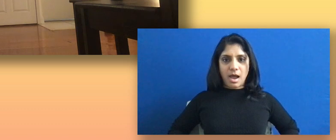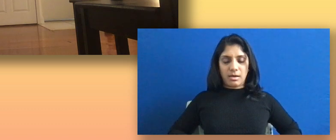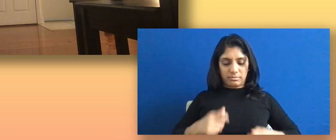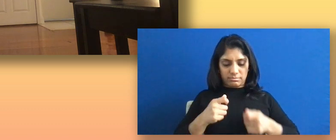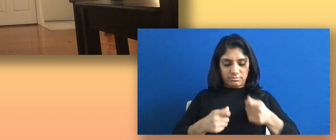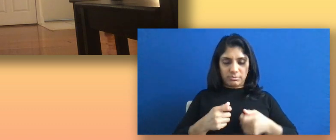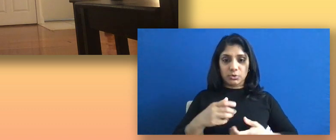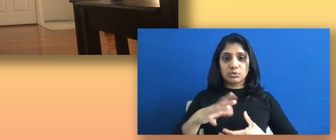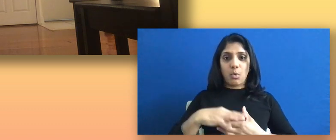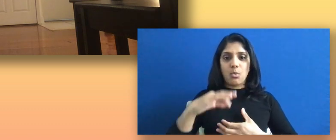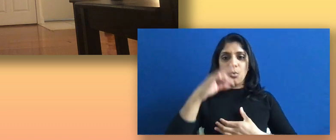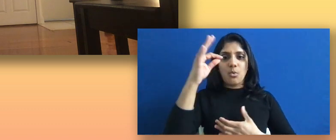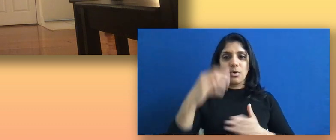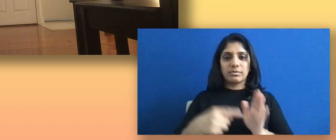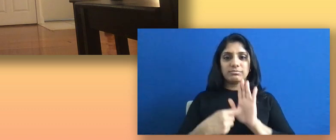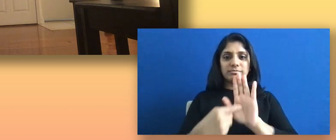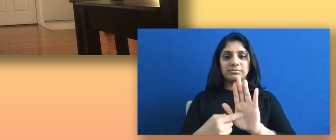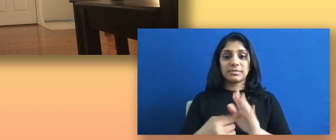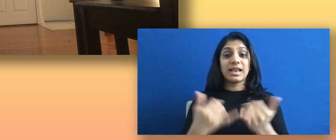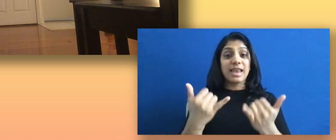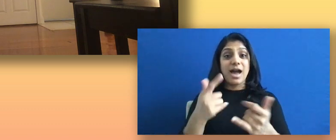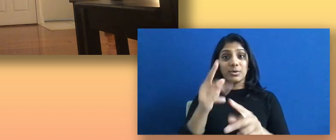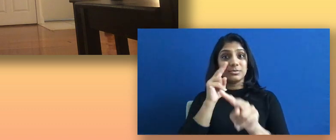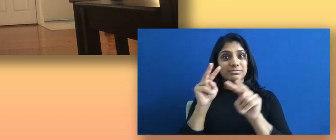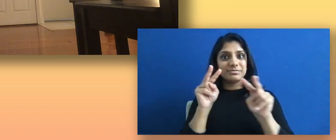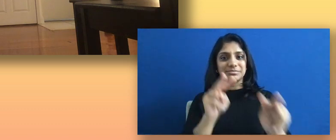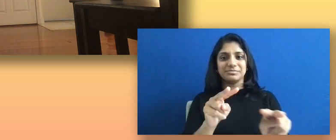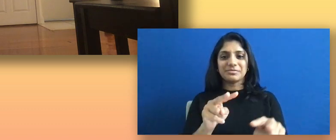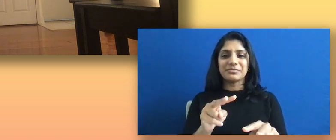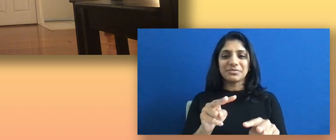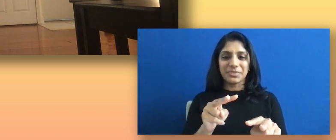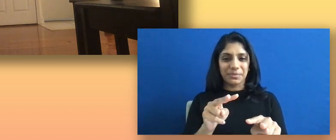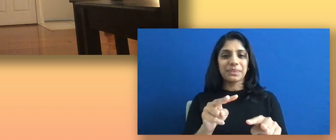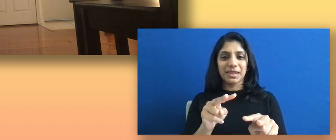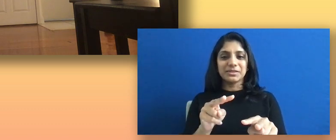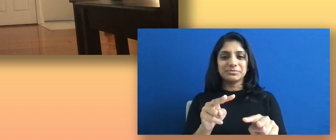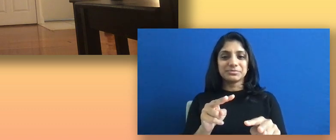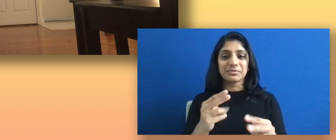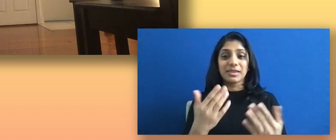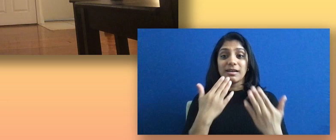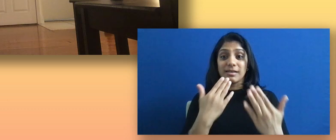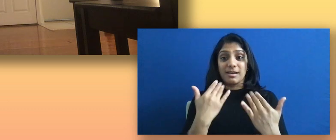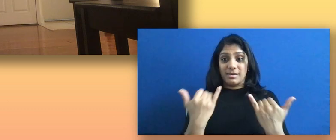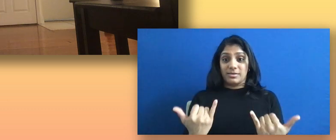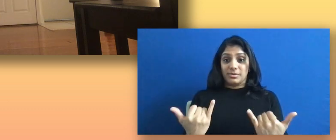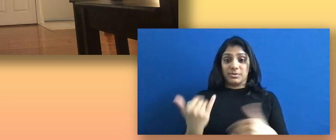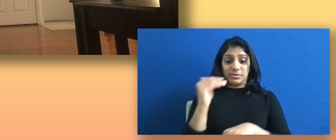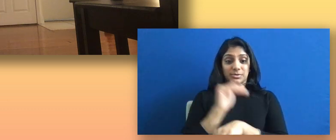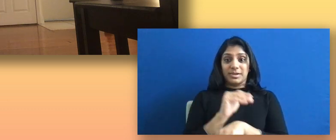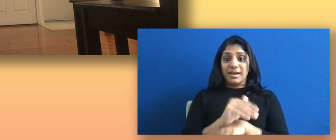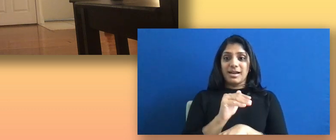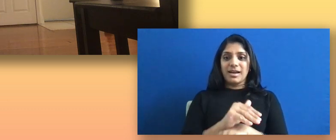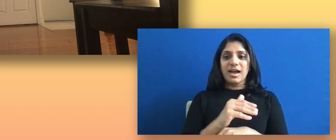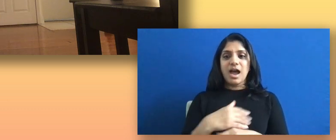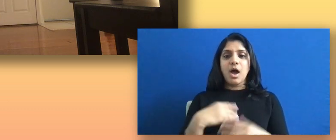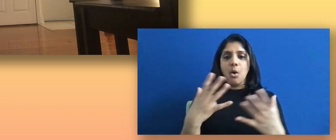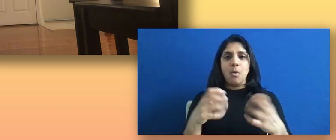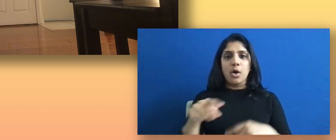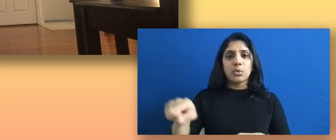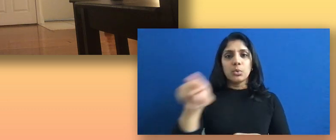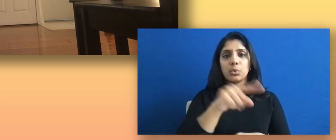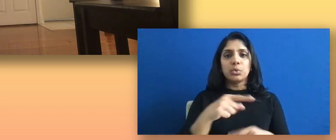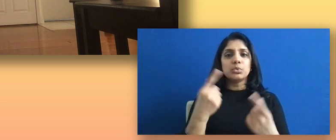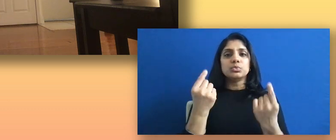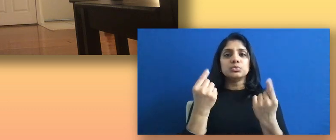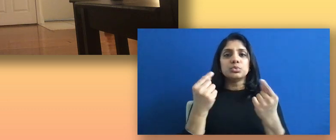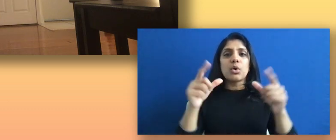Tonight, as you watch this choreography and hear this music, I want you all to close your eyes and think,